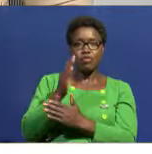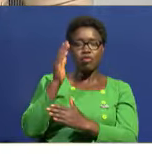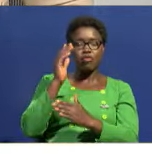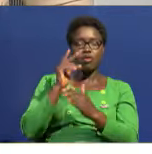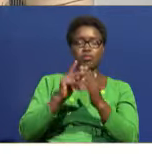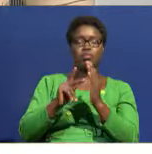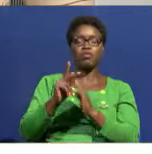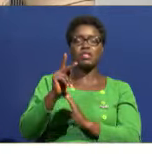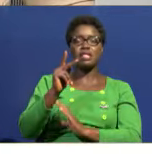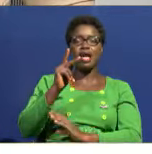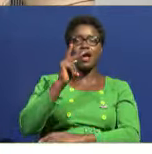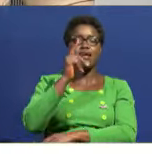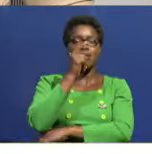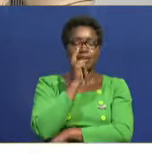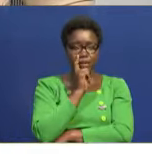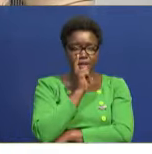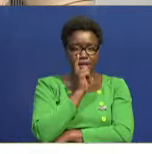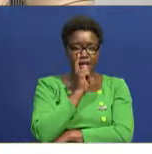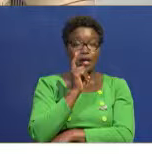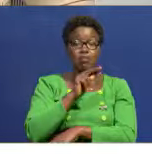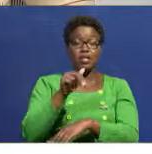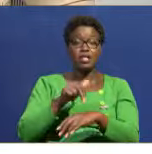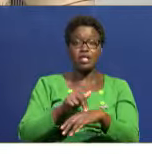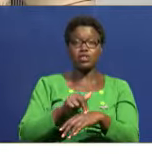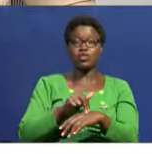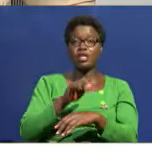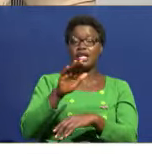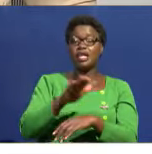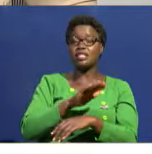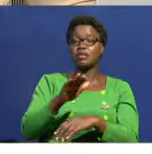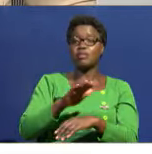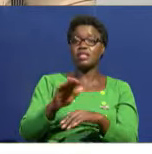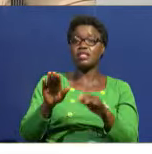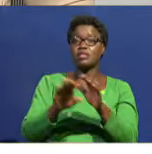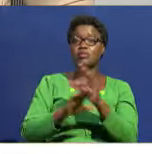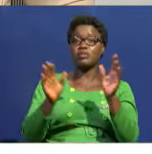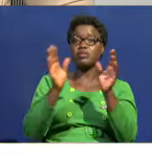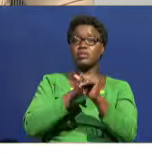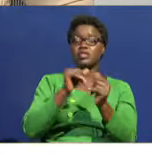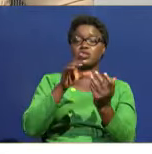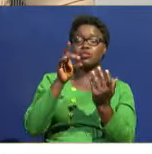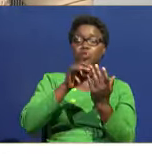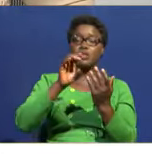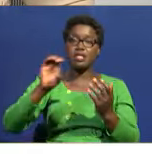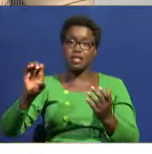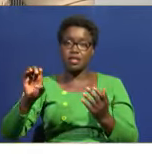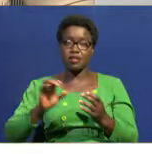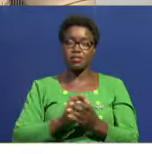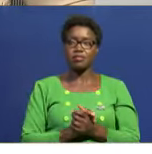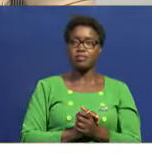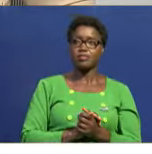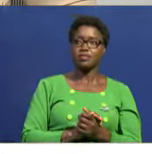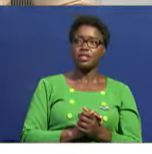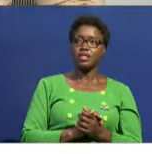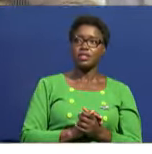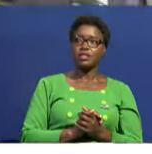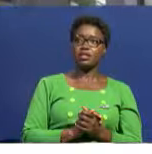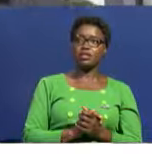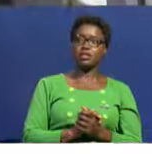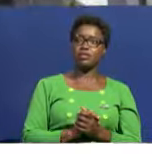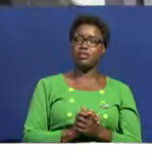Professor Kithure Kindiki by the National Assembly as Deputy President nominee. Timothy Kipnusu with the details.